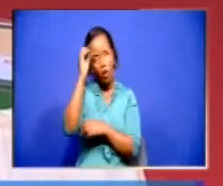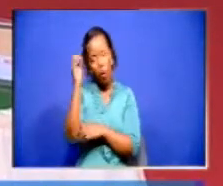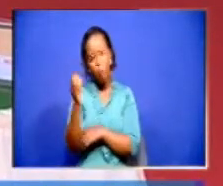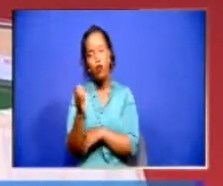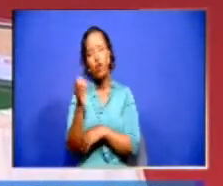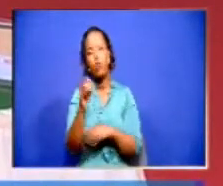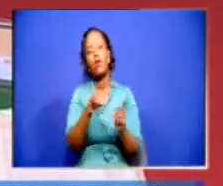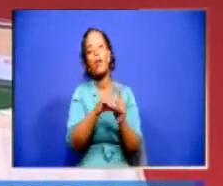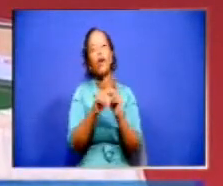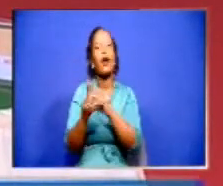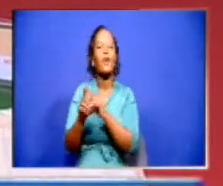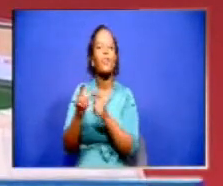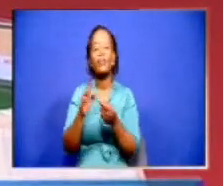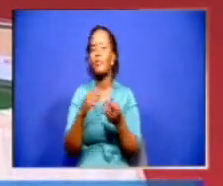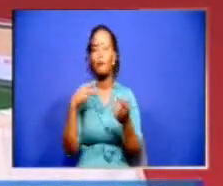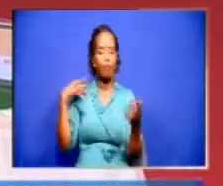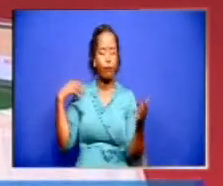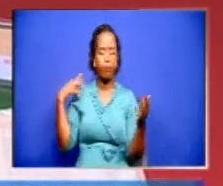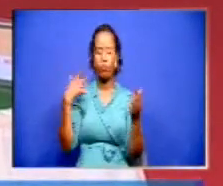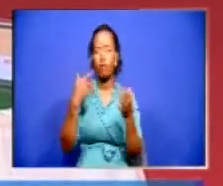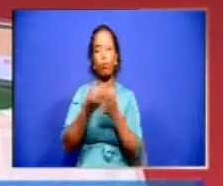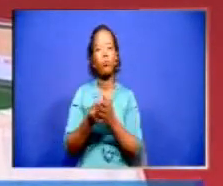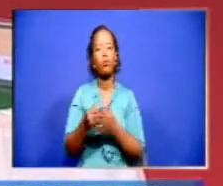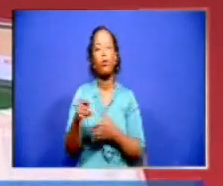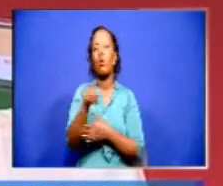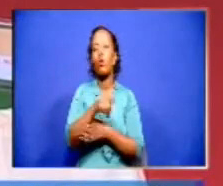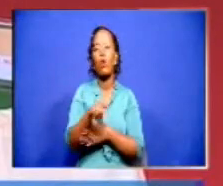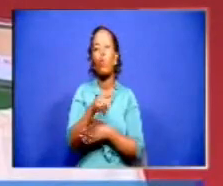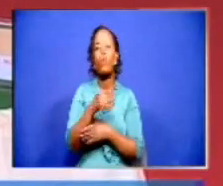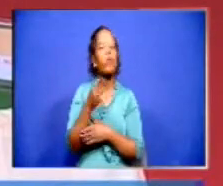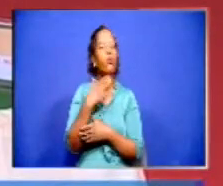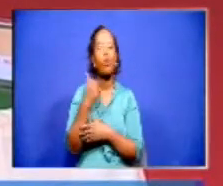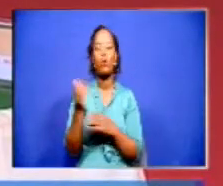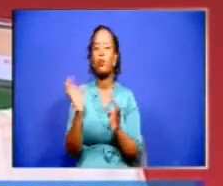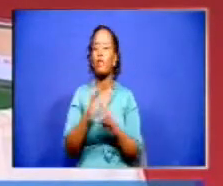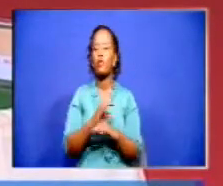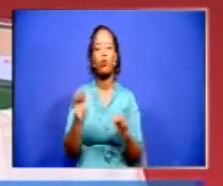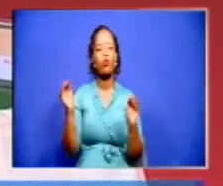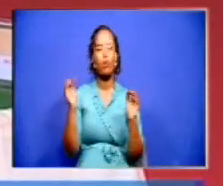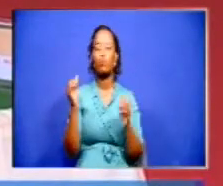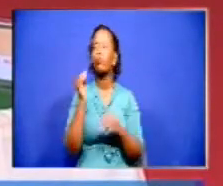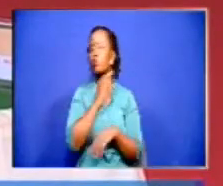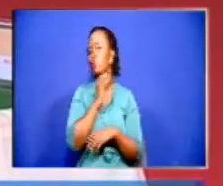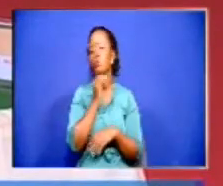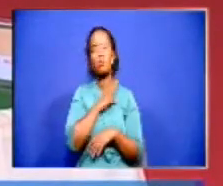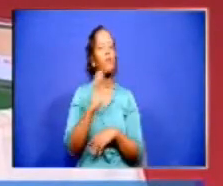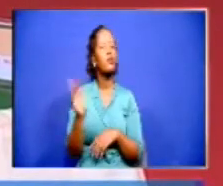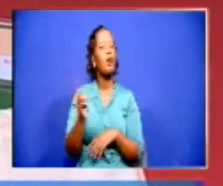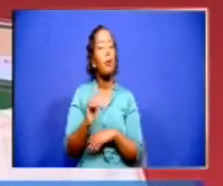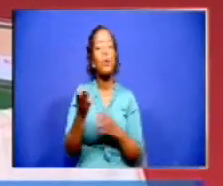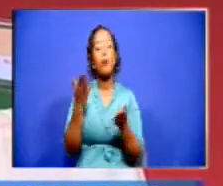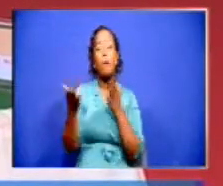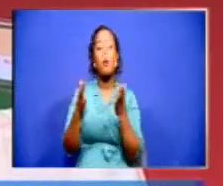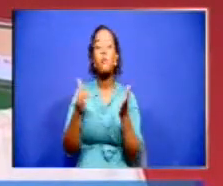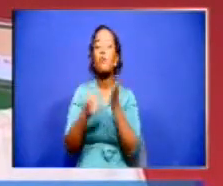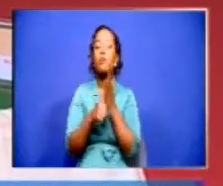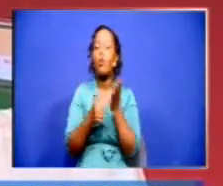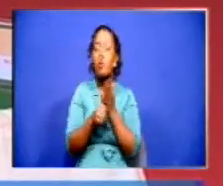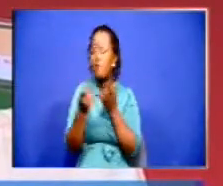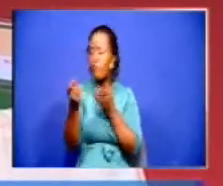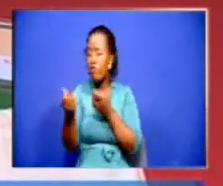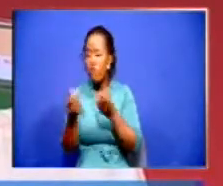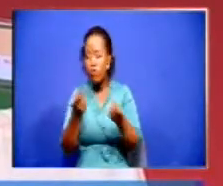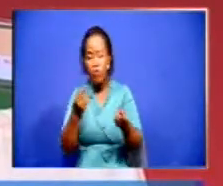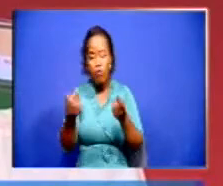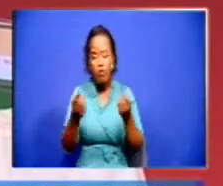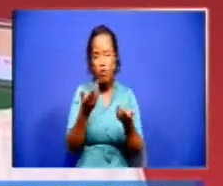and so far we would not want to complain. Well, there may be issues which we may further have